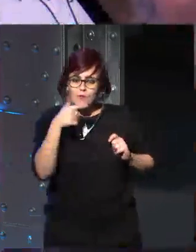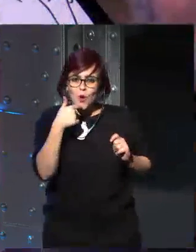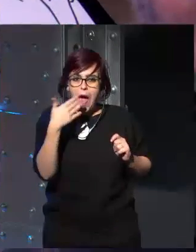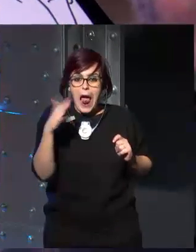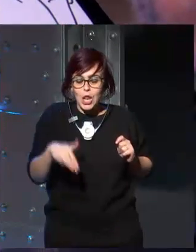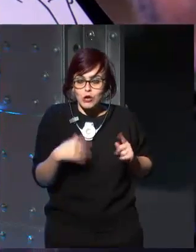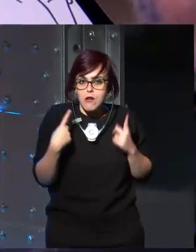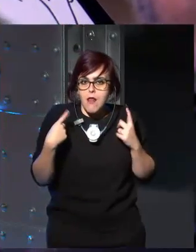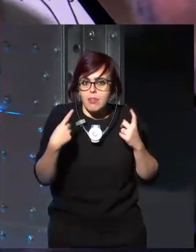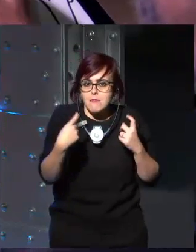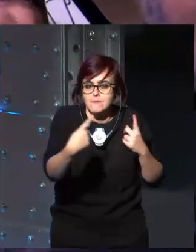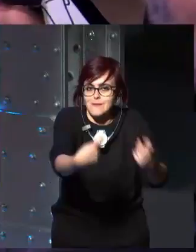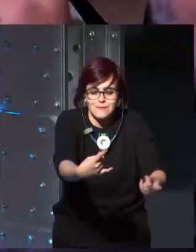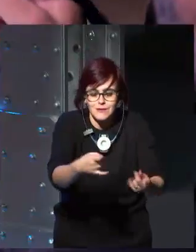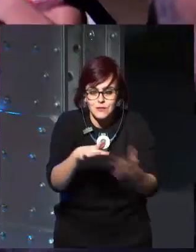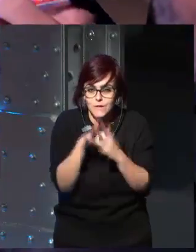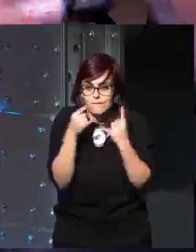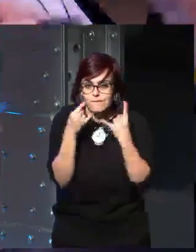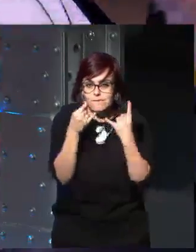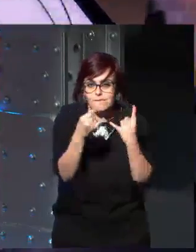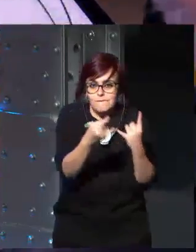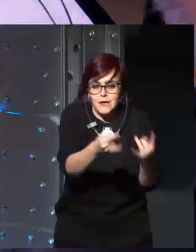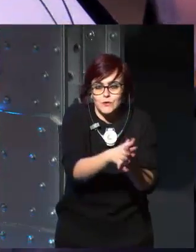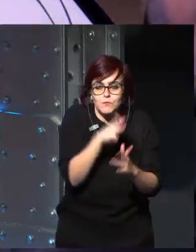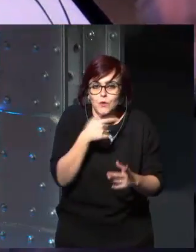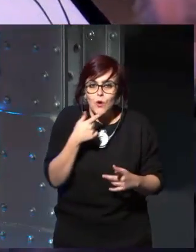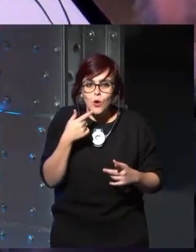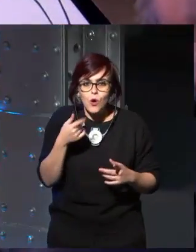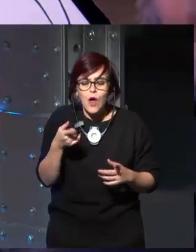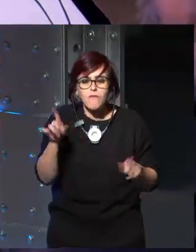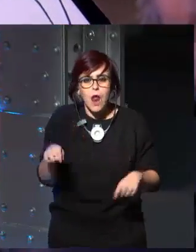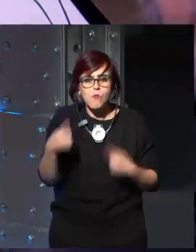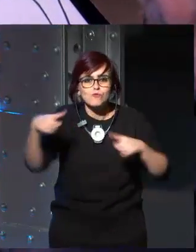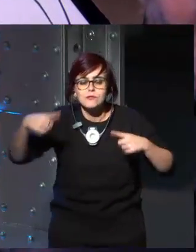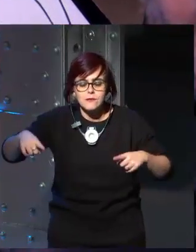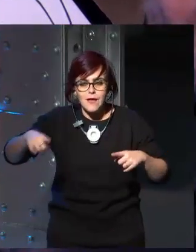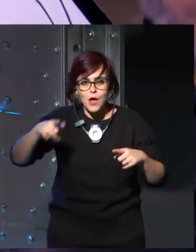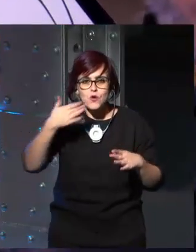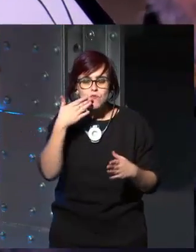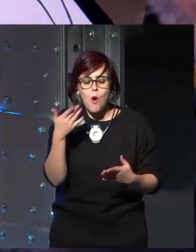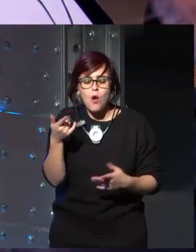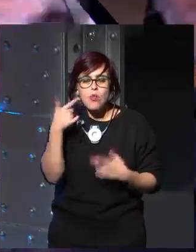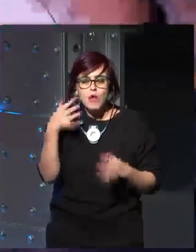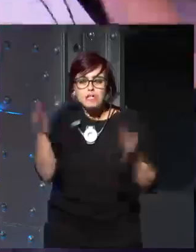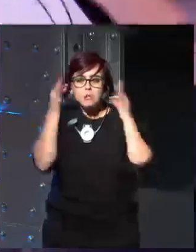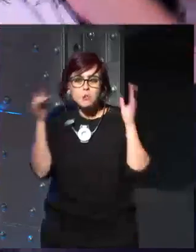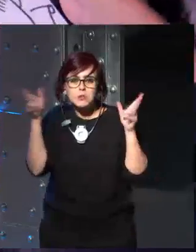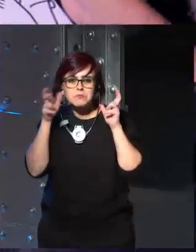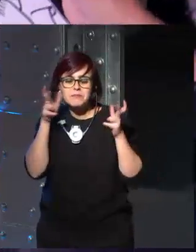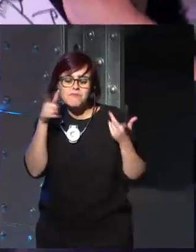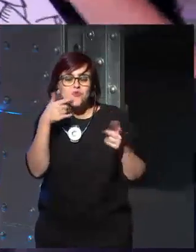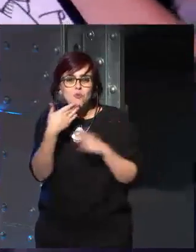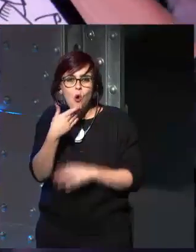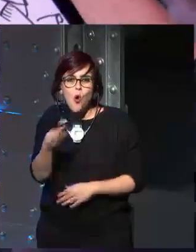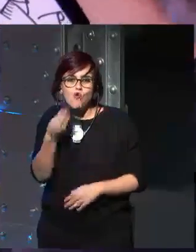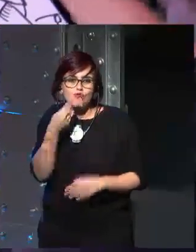that music is cheaper, it's more throwaway, so it's hard to consume music. You have to go there.